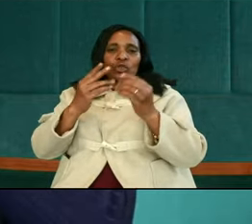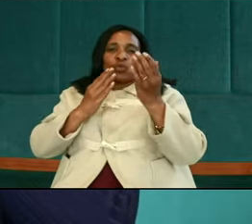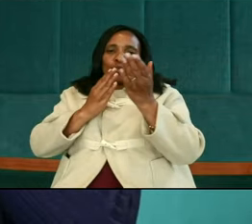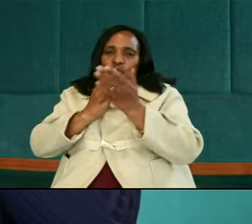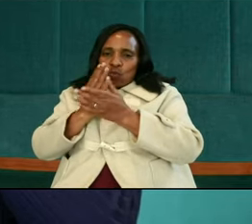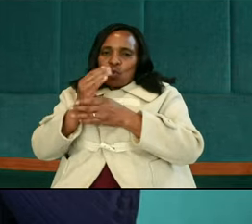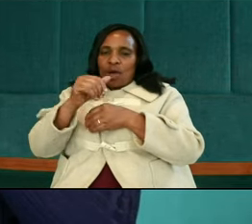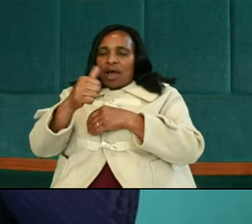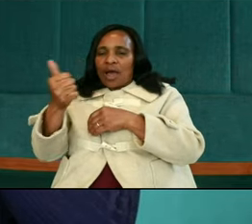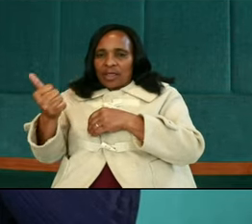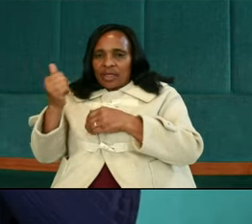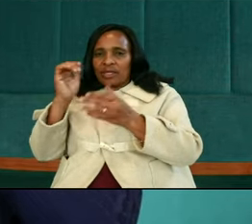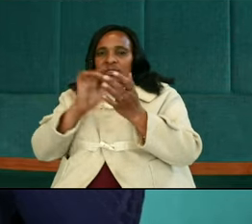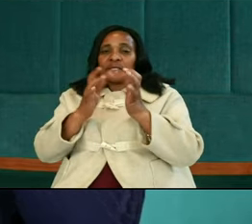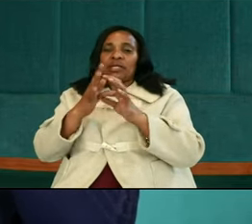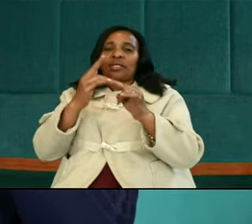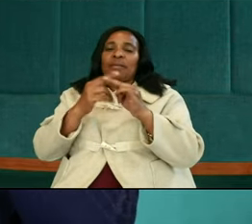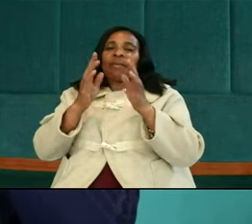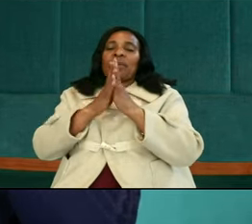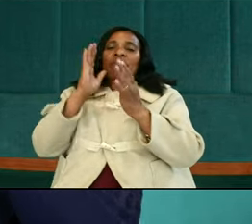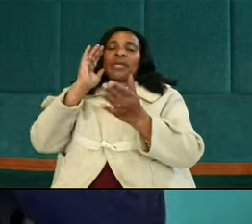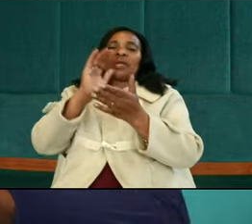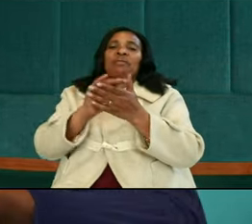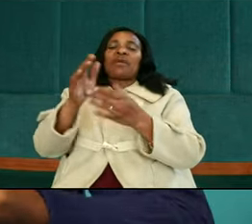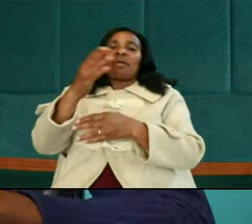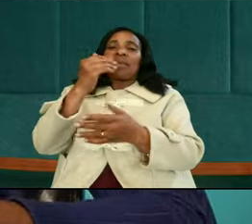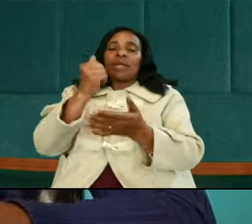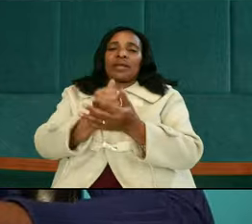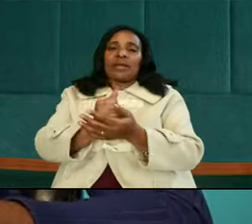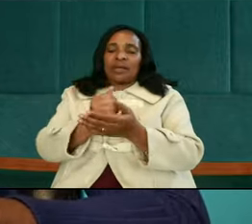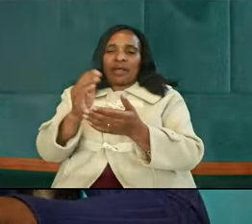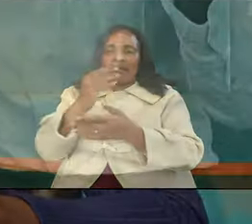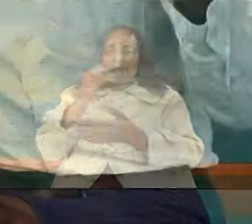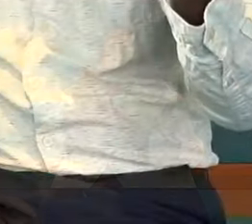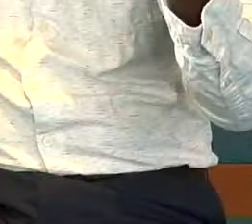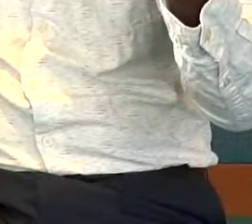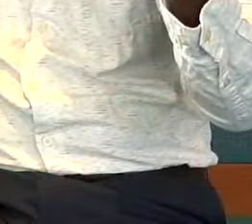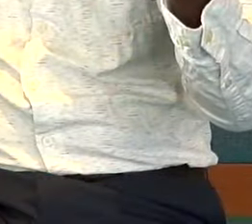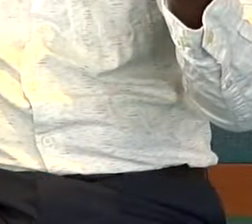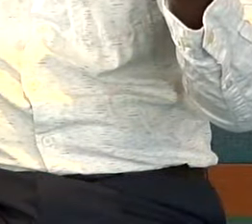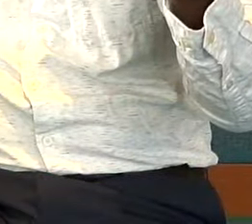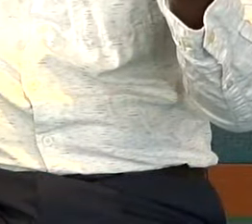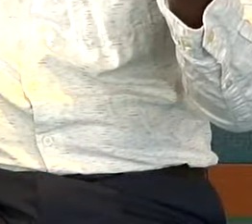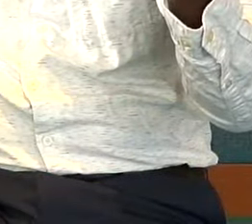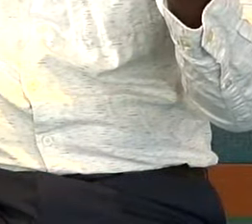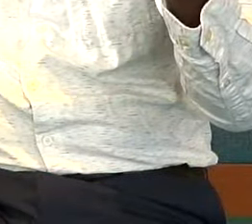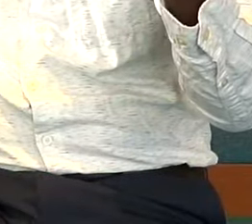others. In Jesus' name we pray and believe. Amen. Amen. Amen. And goodbye.